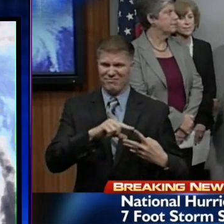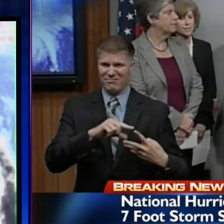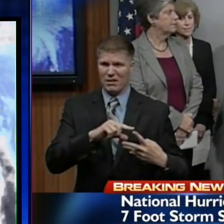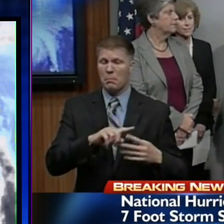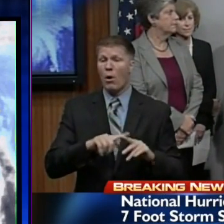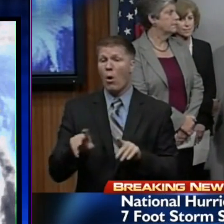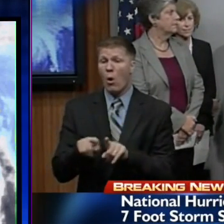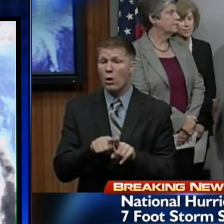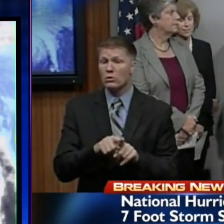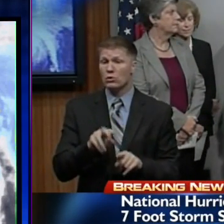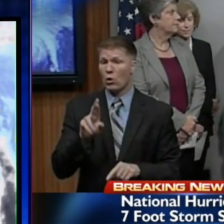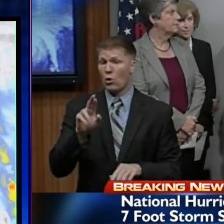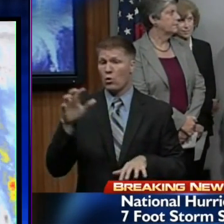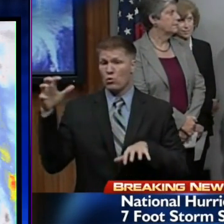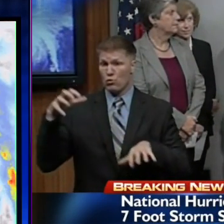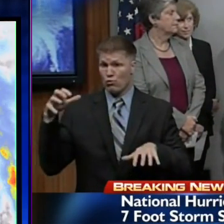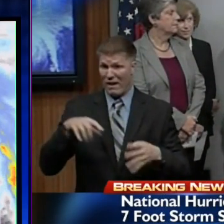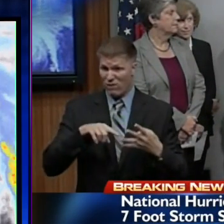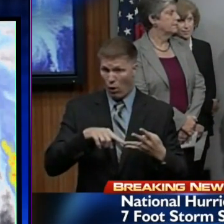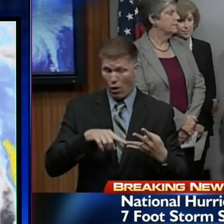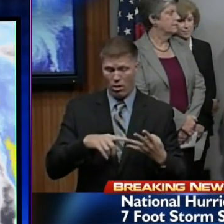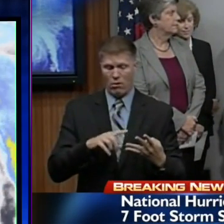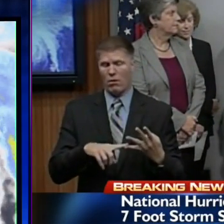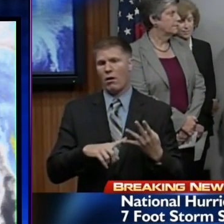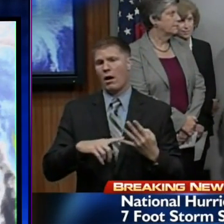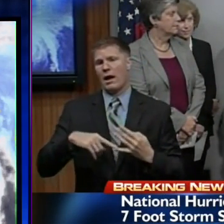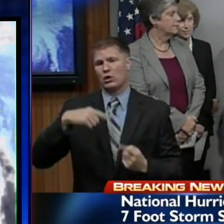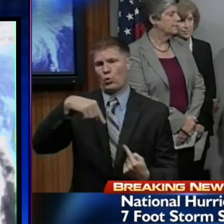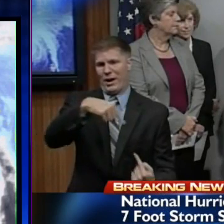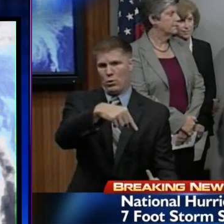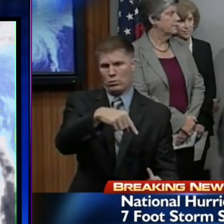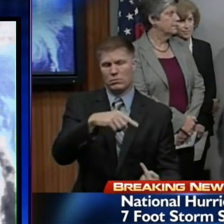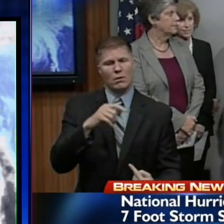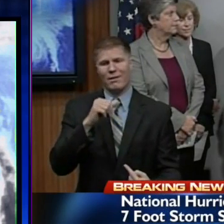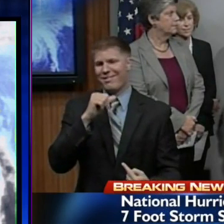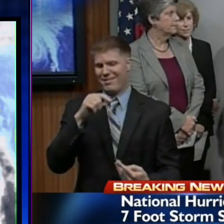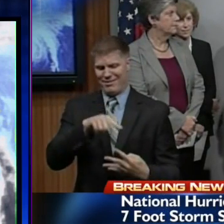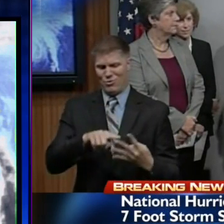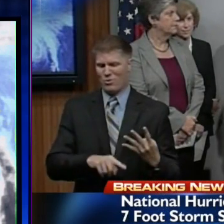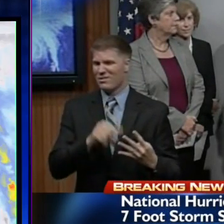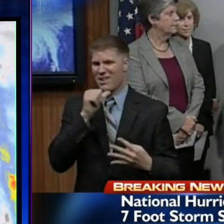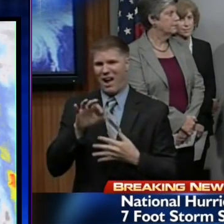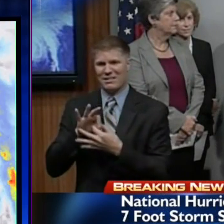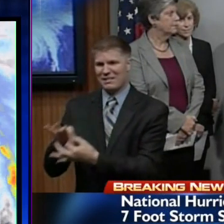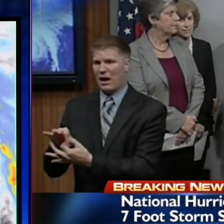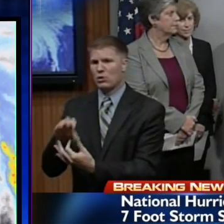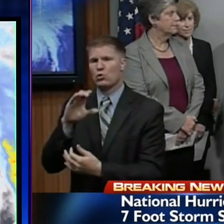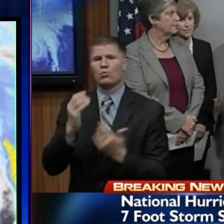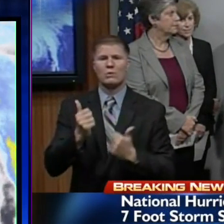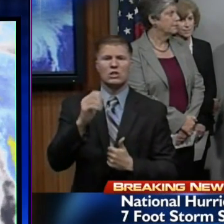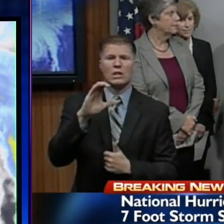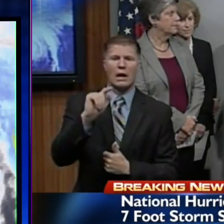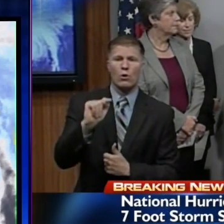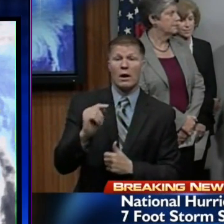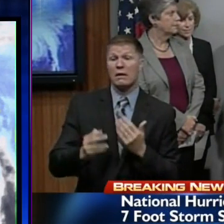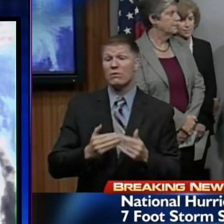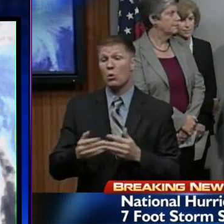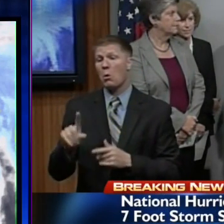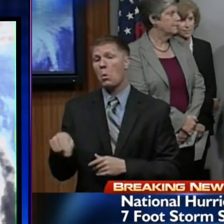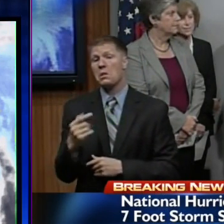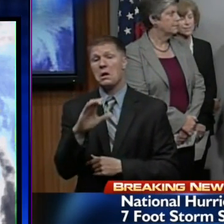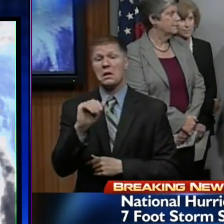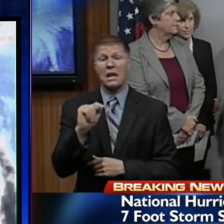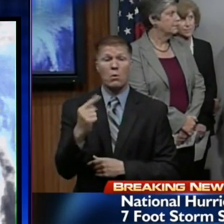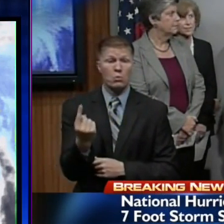about, rainfall and tornadoes, and they are not tied to the category of storm. So even though this may be a Category 1